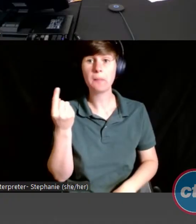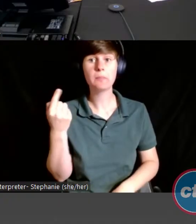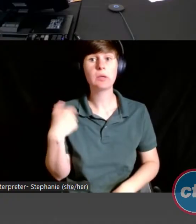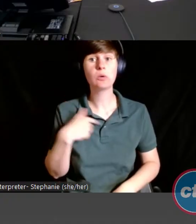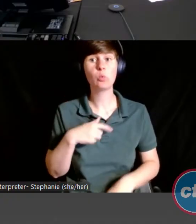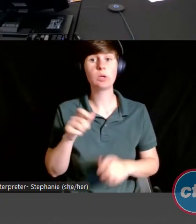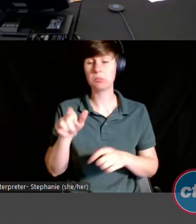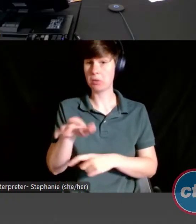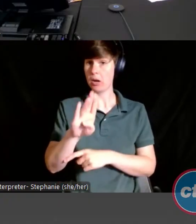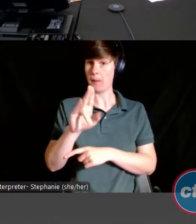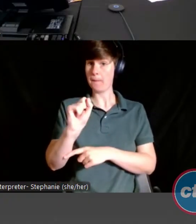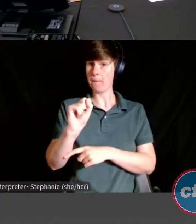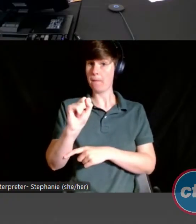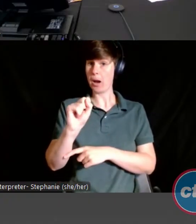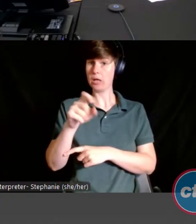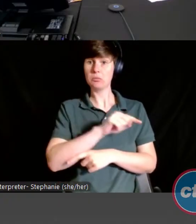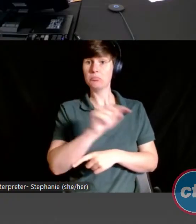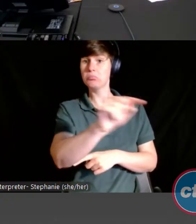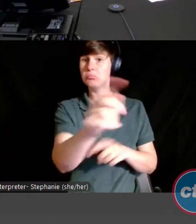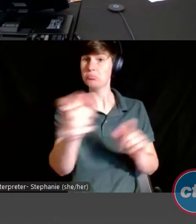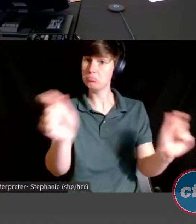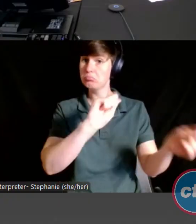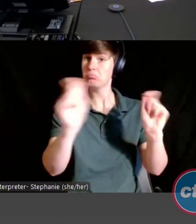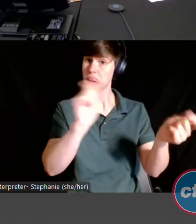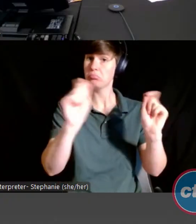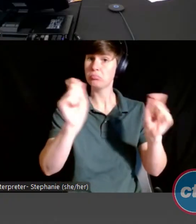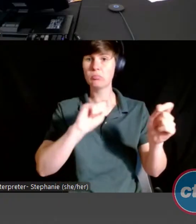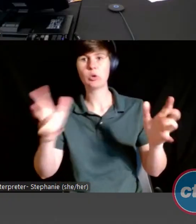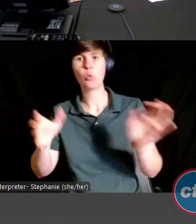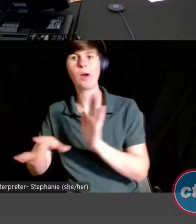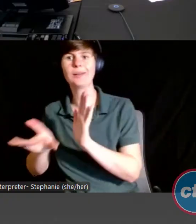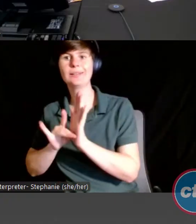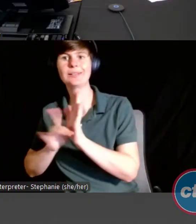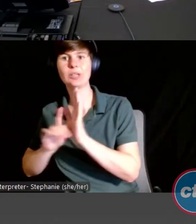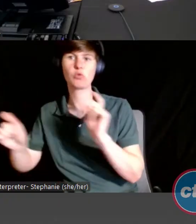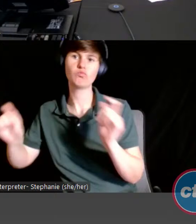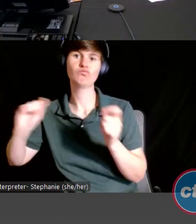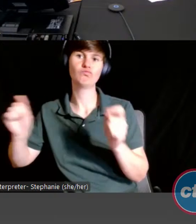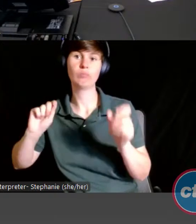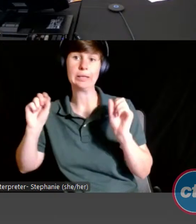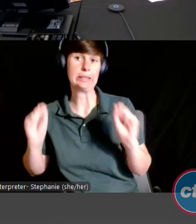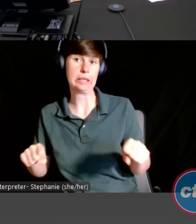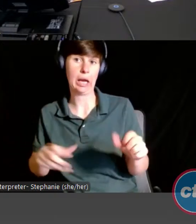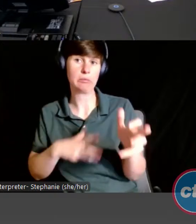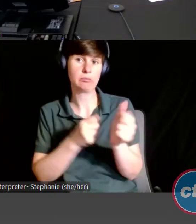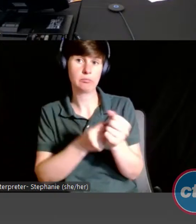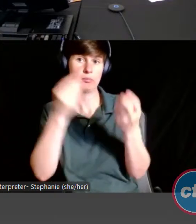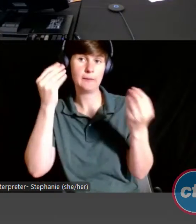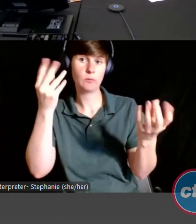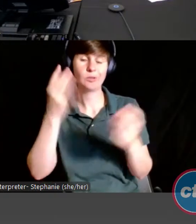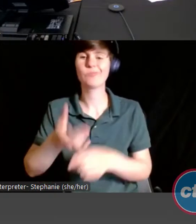route can change all the time. Yeah, you're thinking exactly how we thought about it, which is that